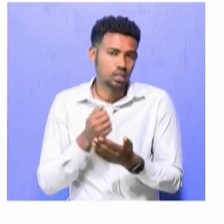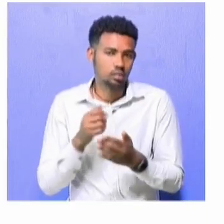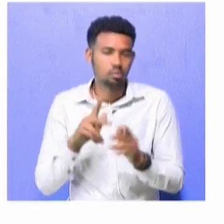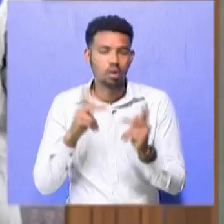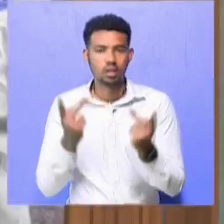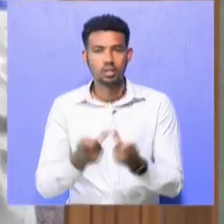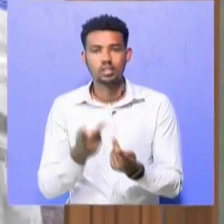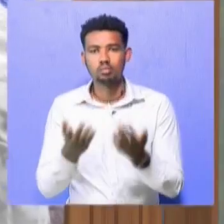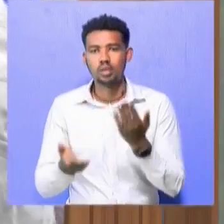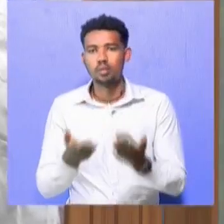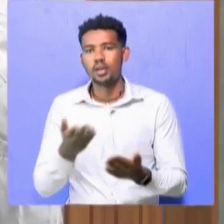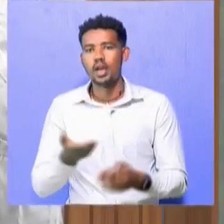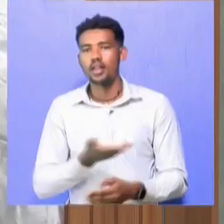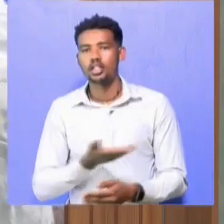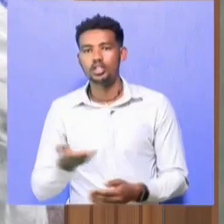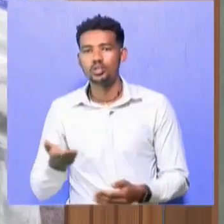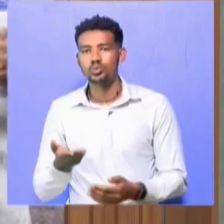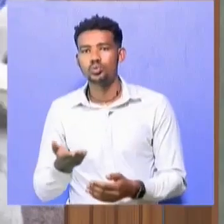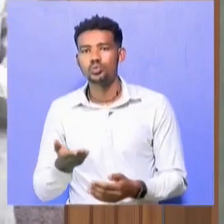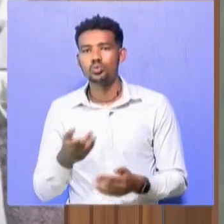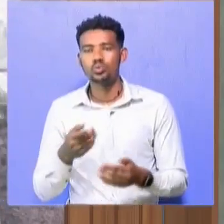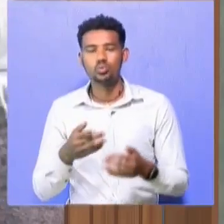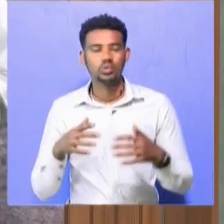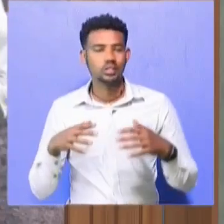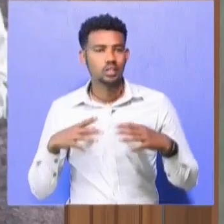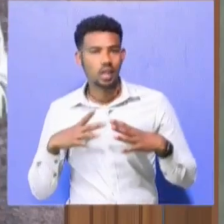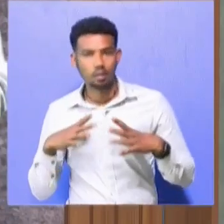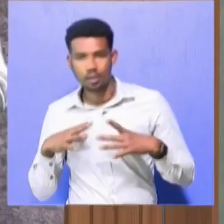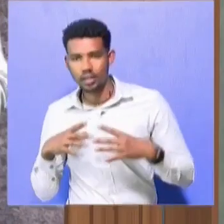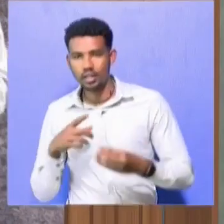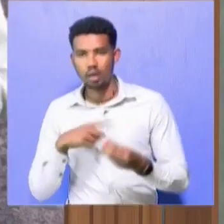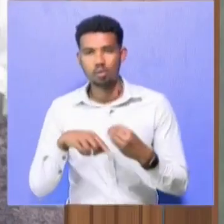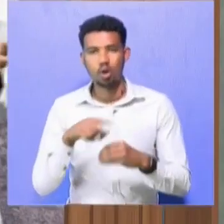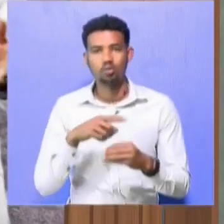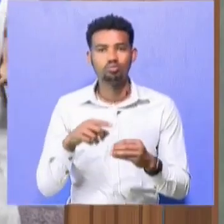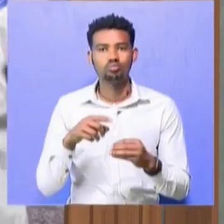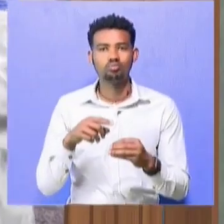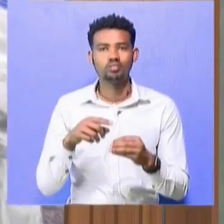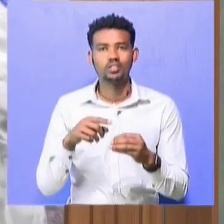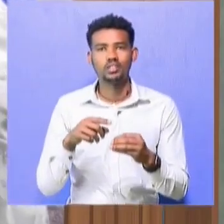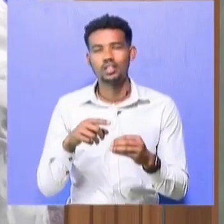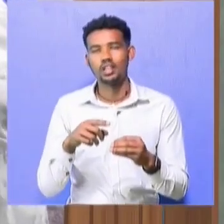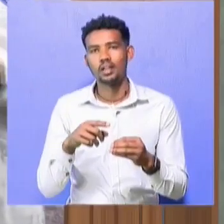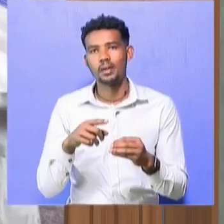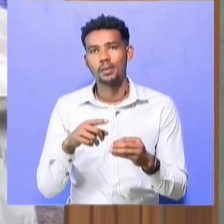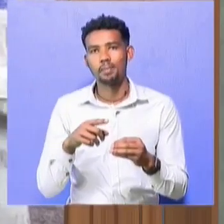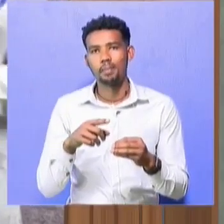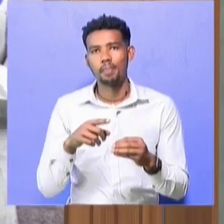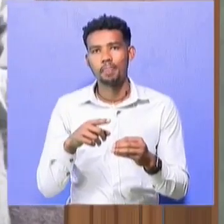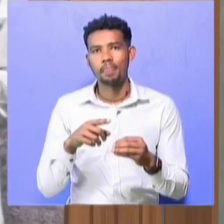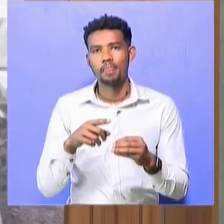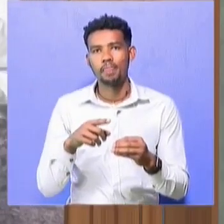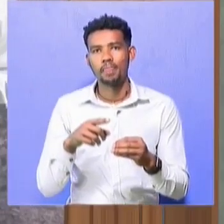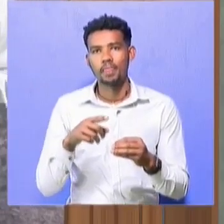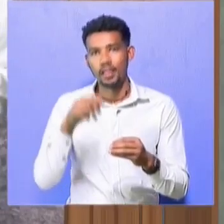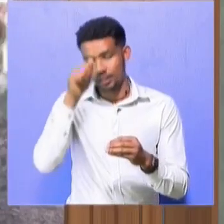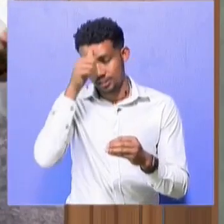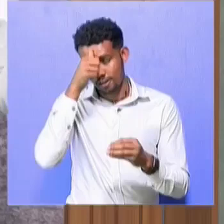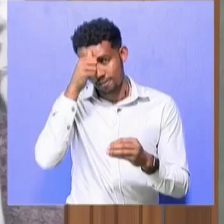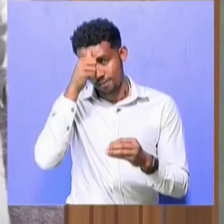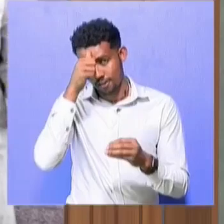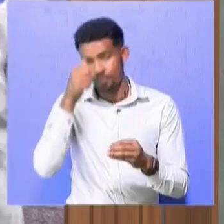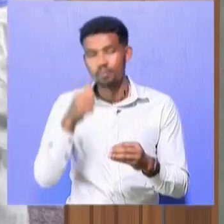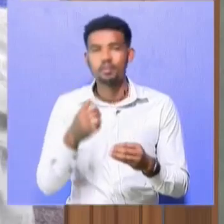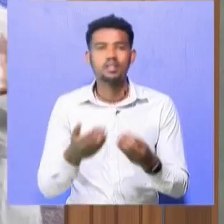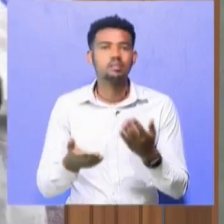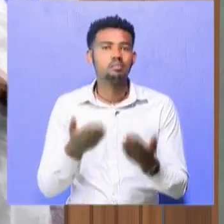It's maybe an issue to celebrate about the campaign of what? HIV. It may